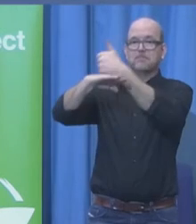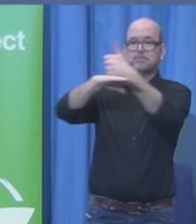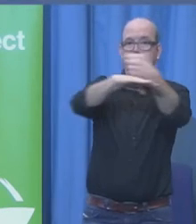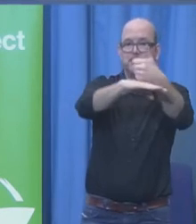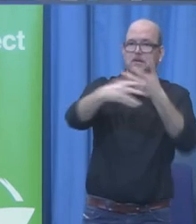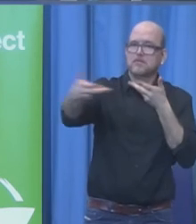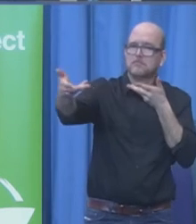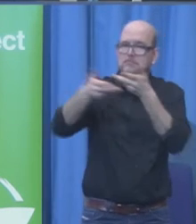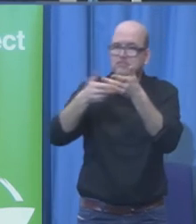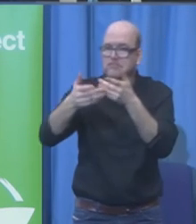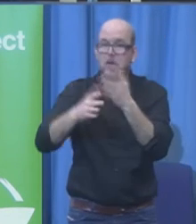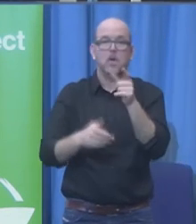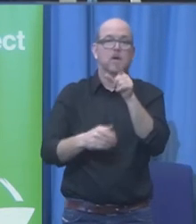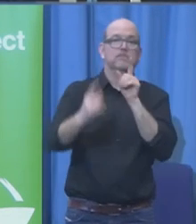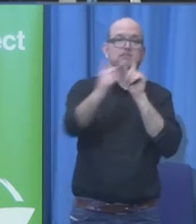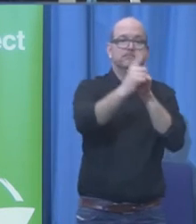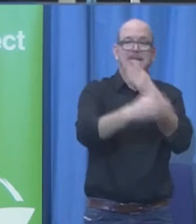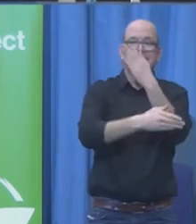get